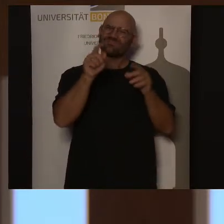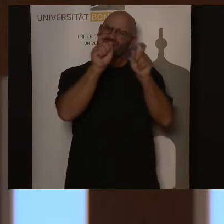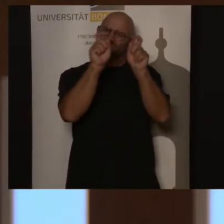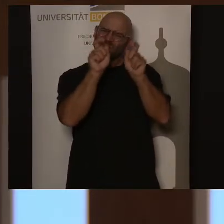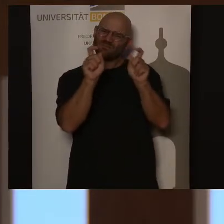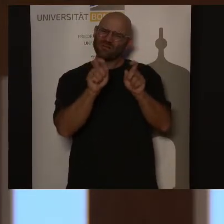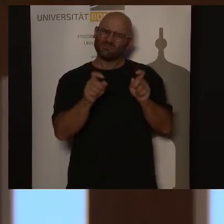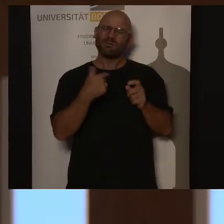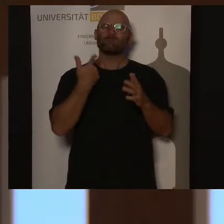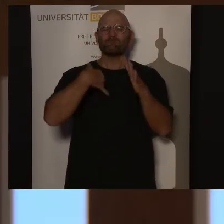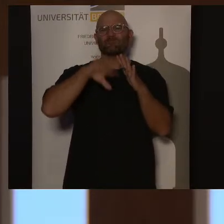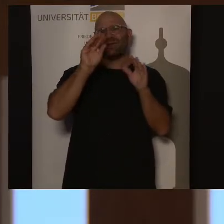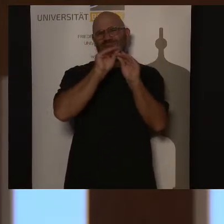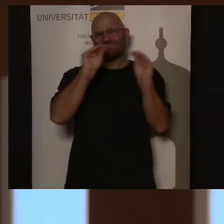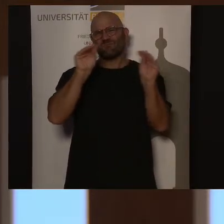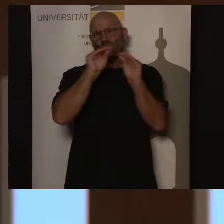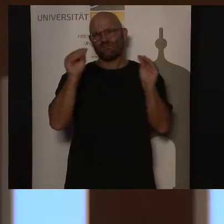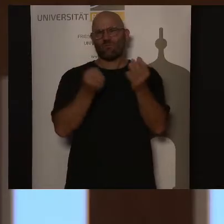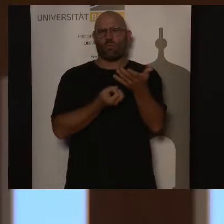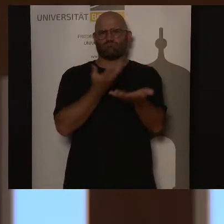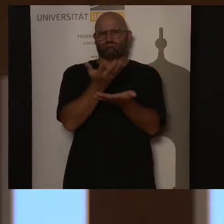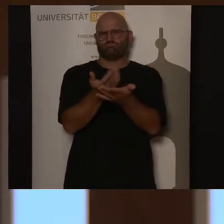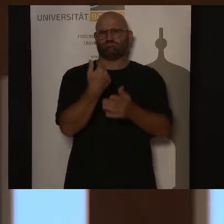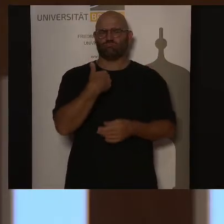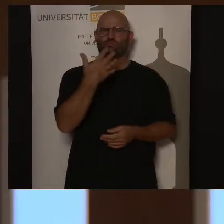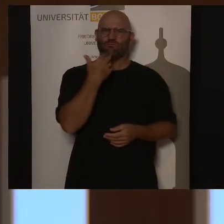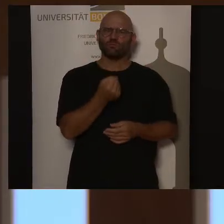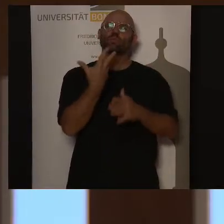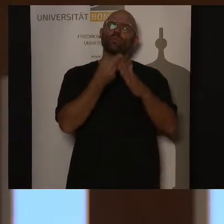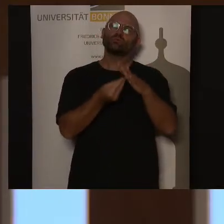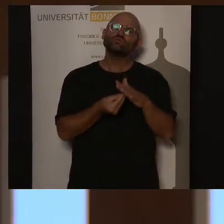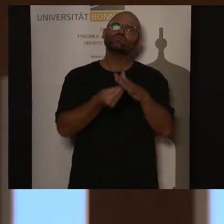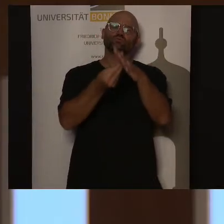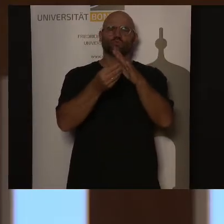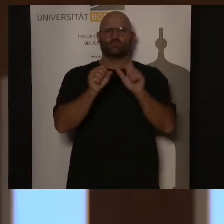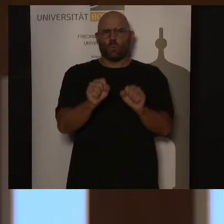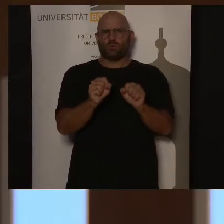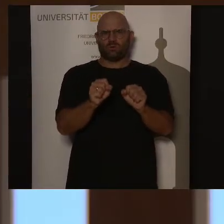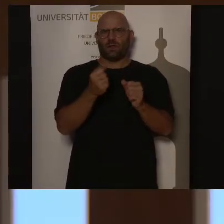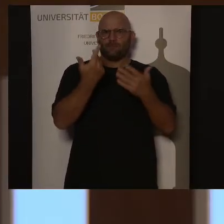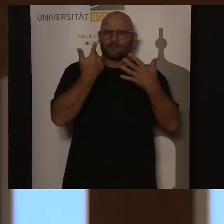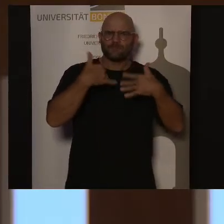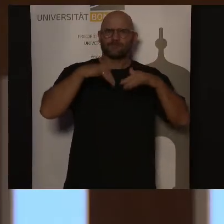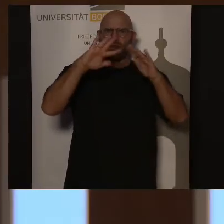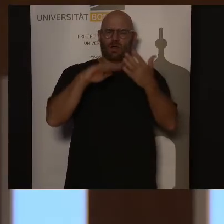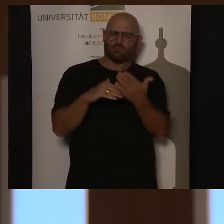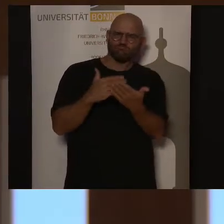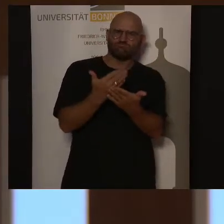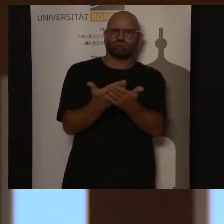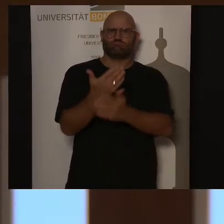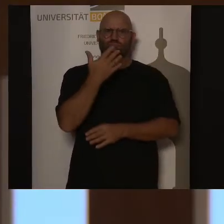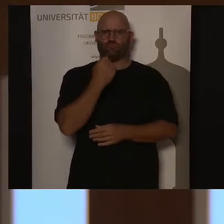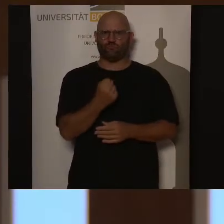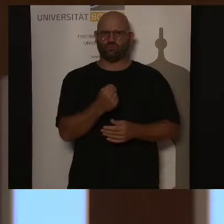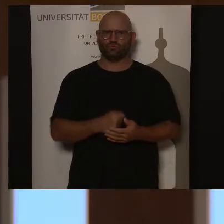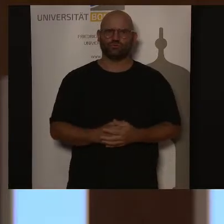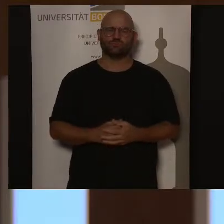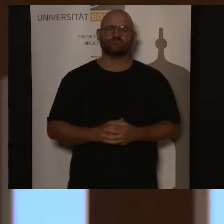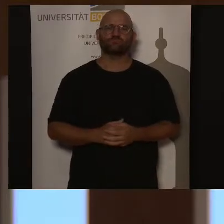funding. And so we would like to offer more information, better information and